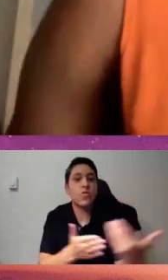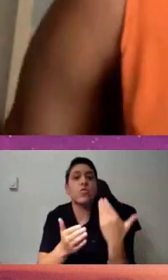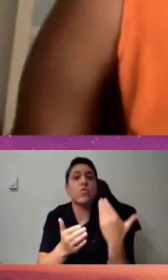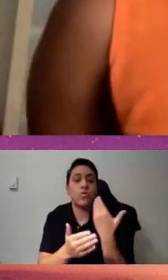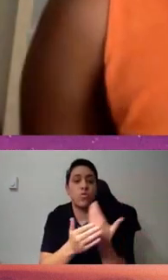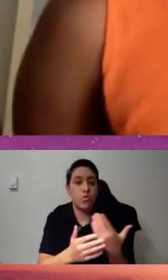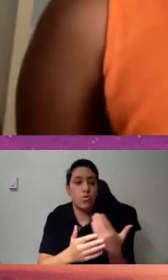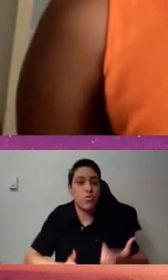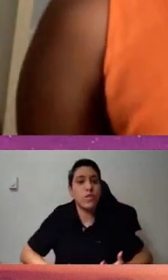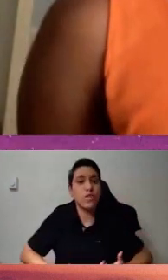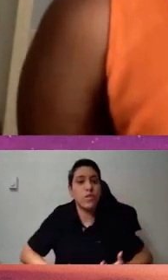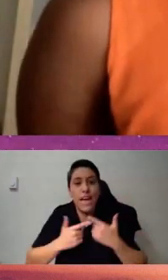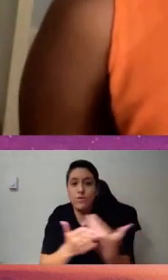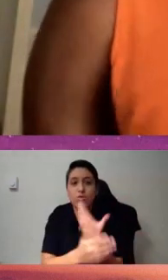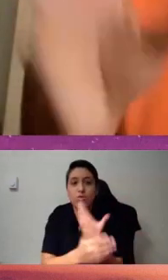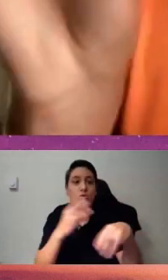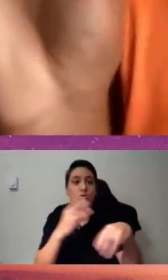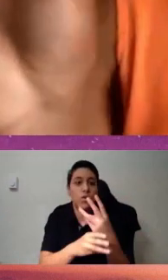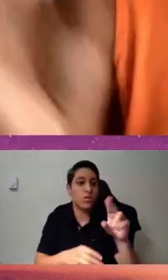utopia.